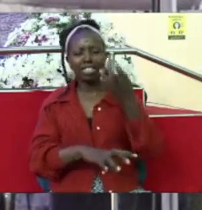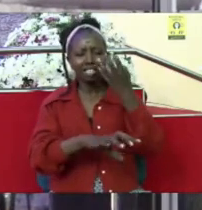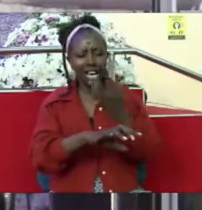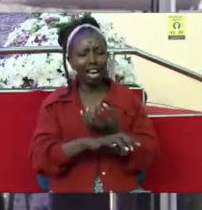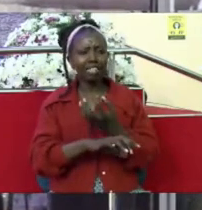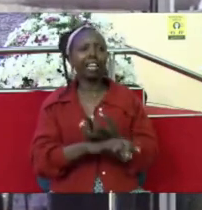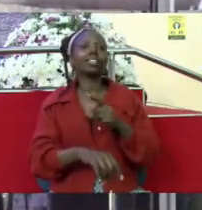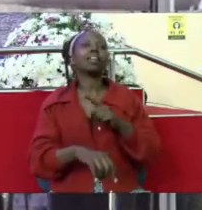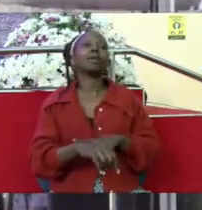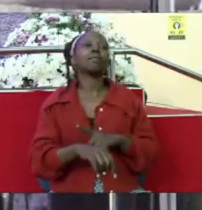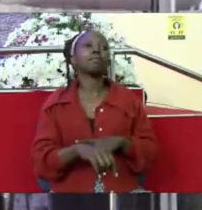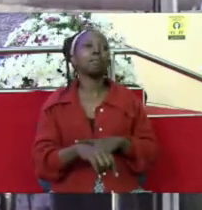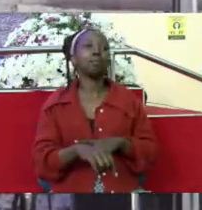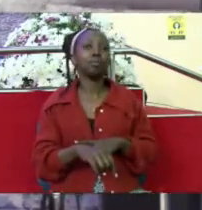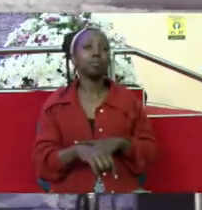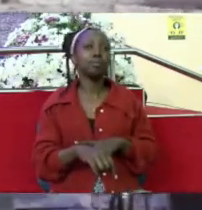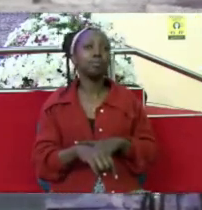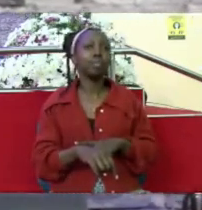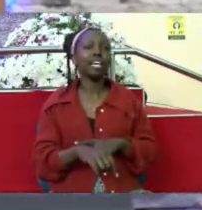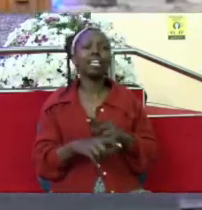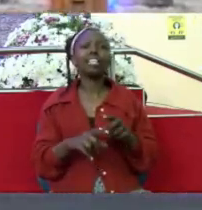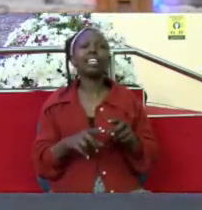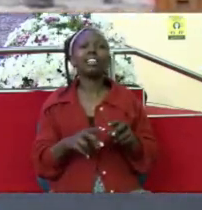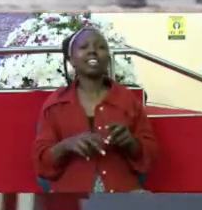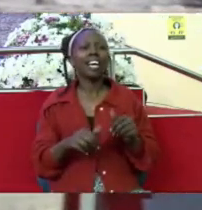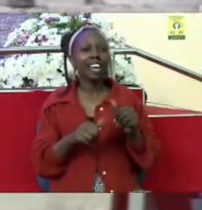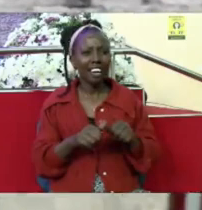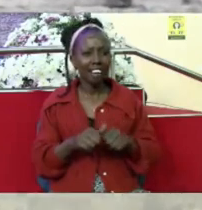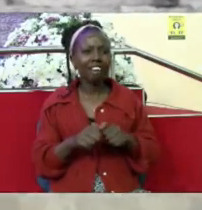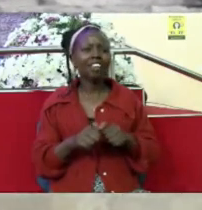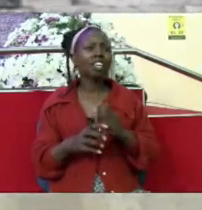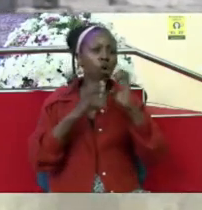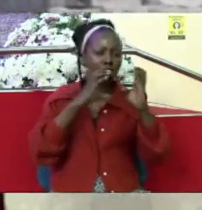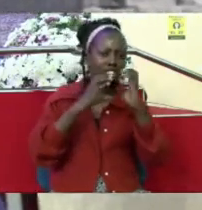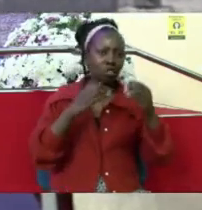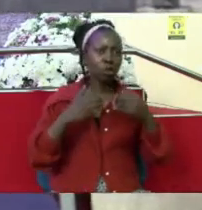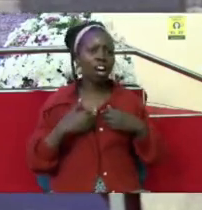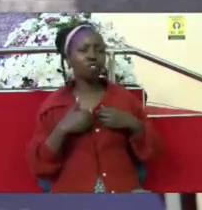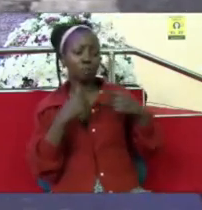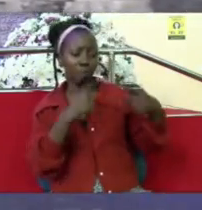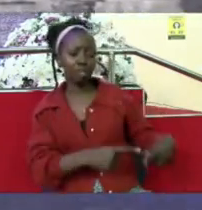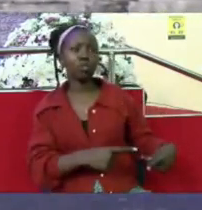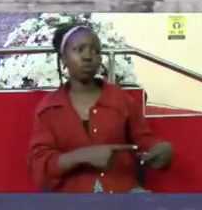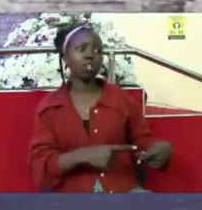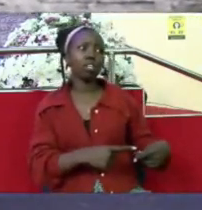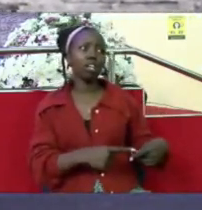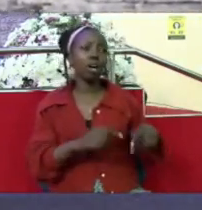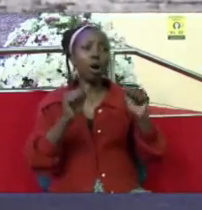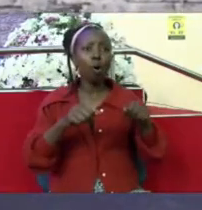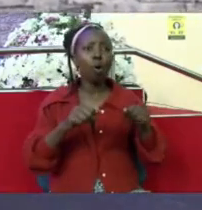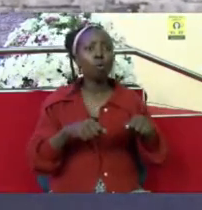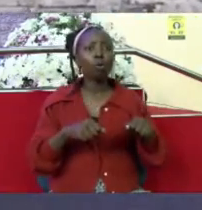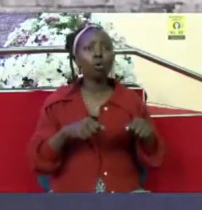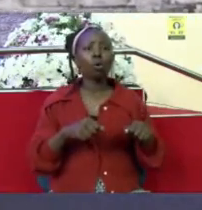Ni nyakati ngumu sana. And every conversation that you are having with someone. Na kila mazungumzo ambayo unakuwa nayo na mtu. It can end up by